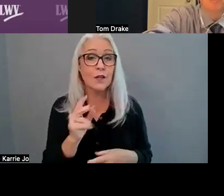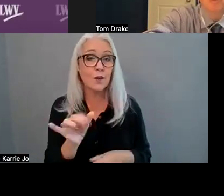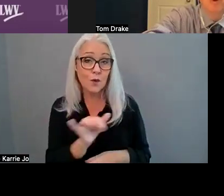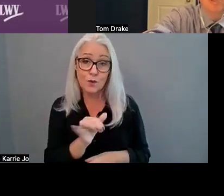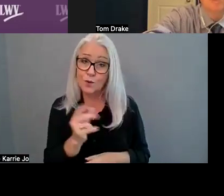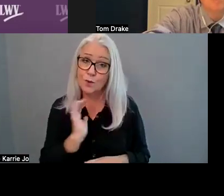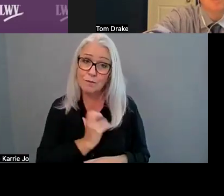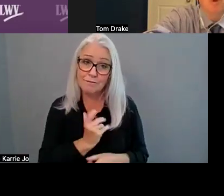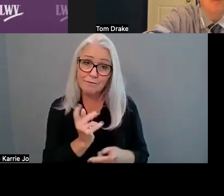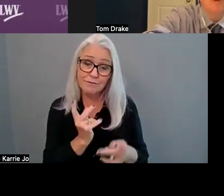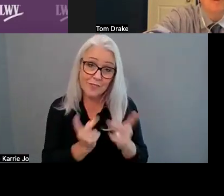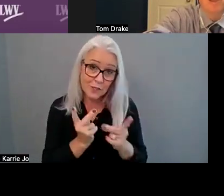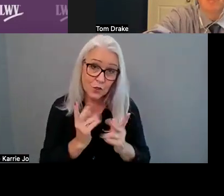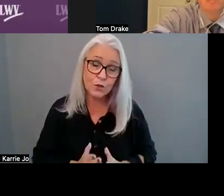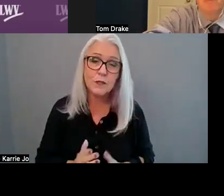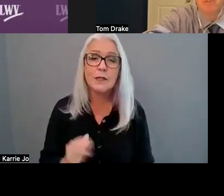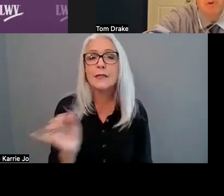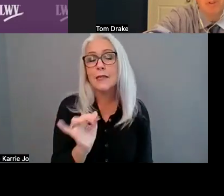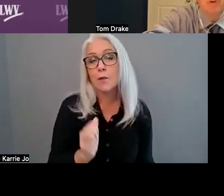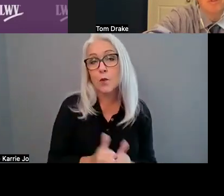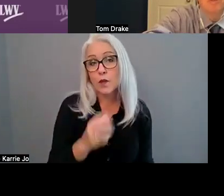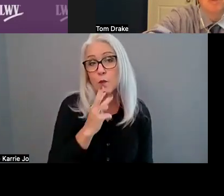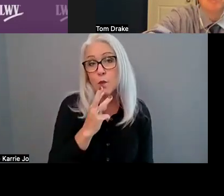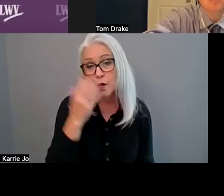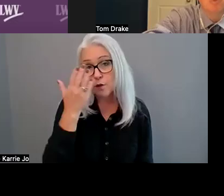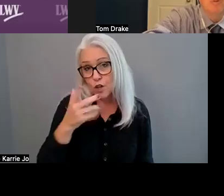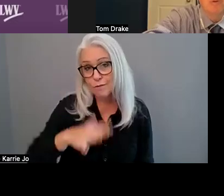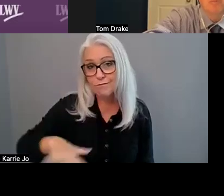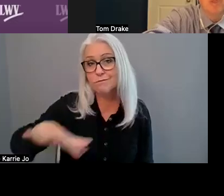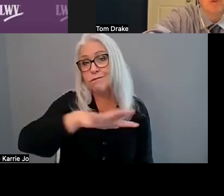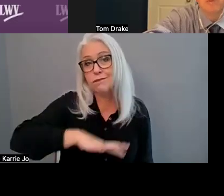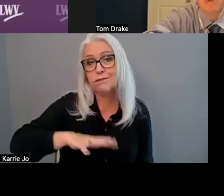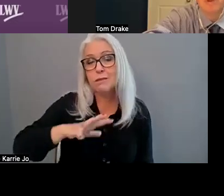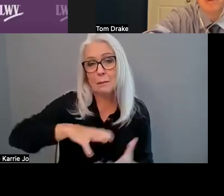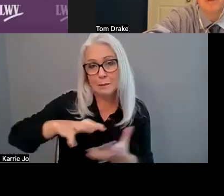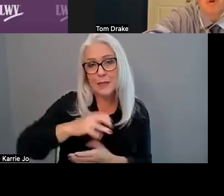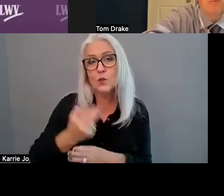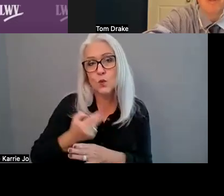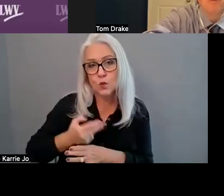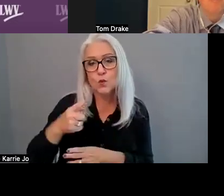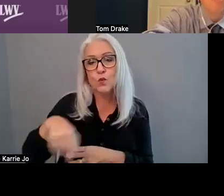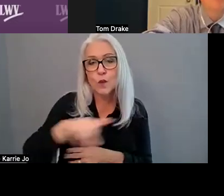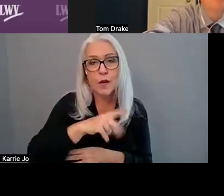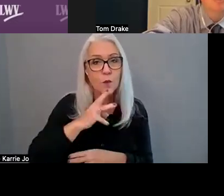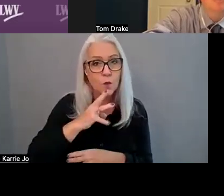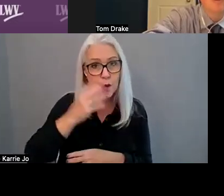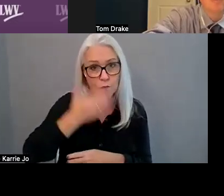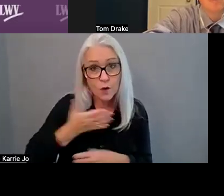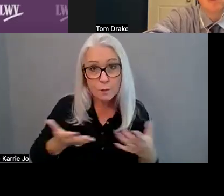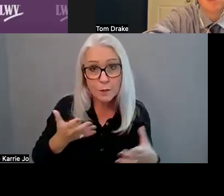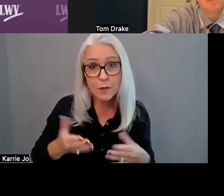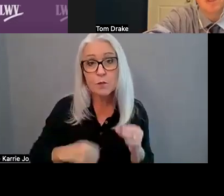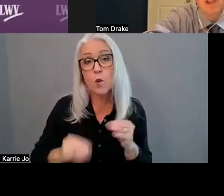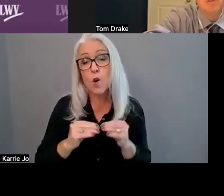Similarly to what Morgan has said about the waterfront, I will strongly encourage a mixed-use waterfront that'll hopefully involve more commercial